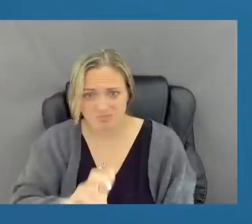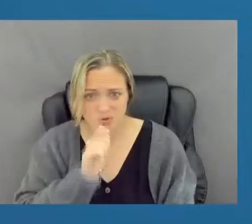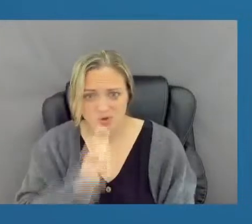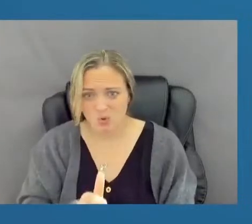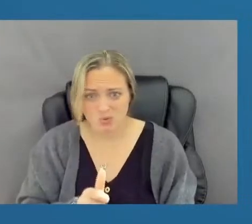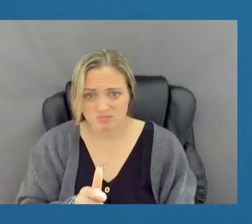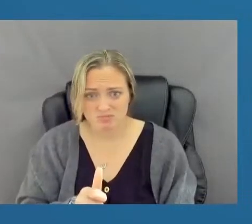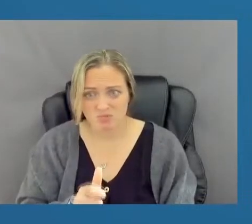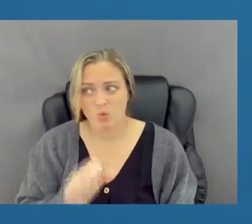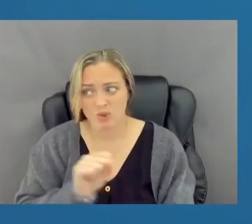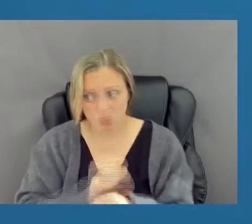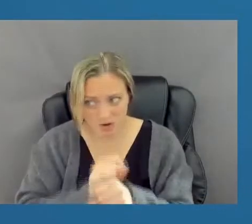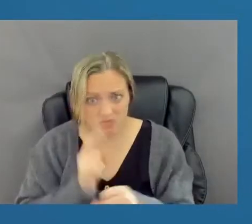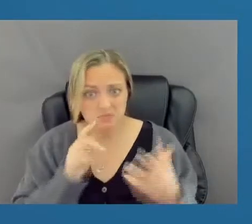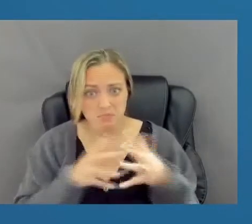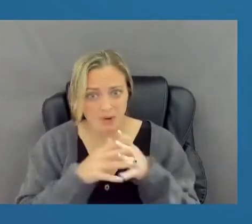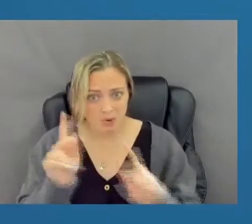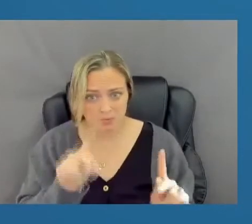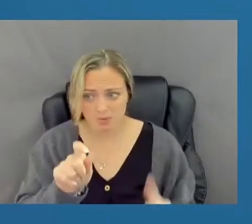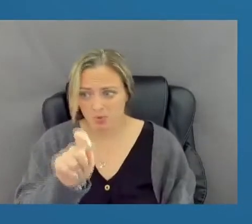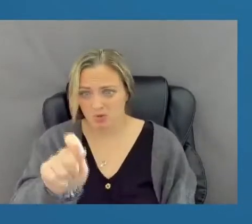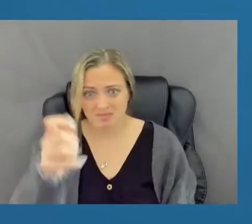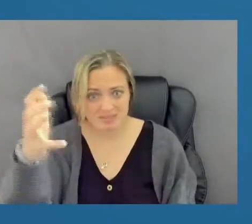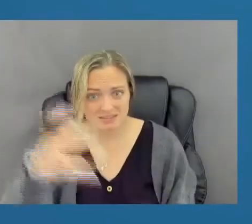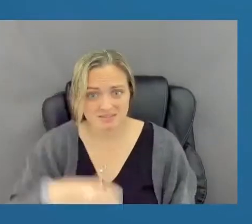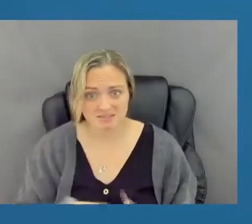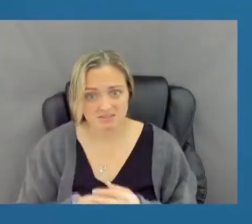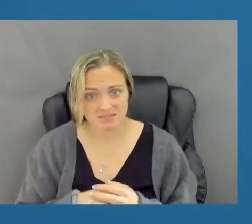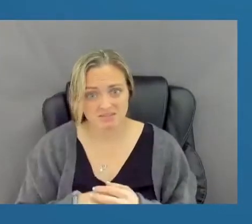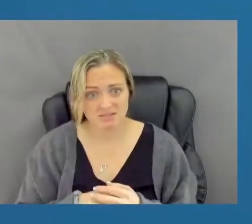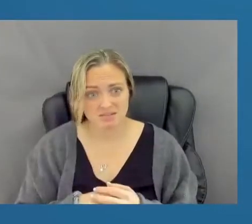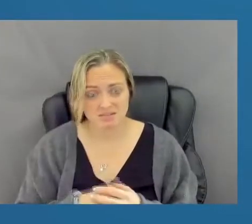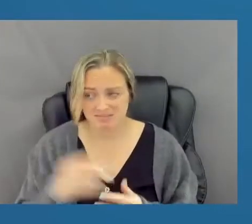people. We work for the American people, all of you, and